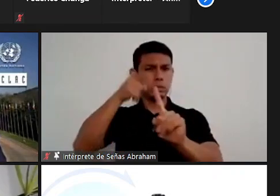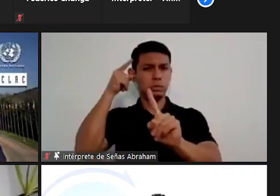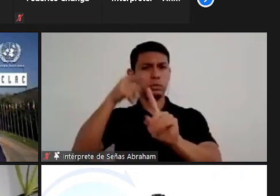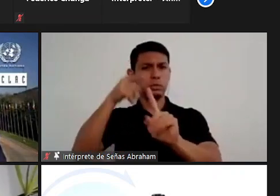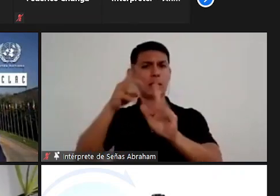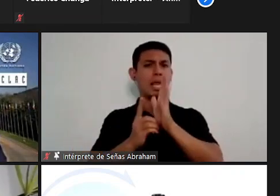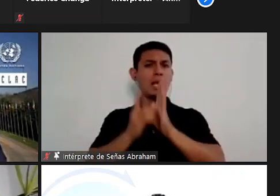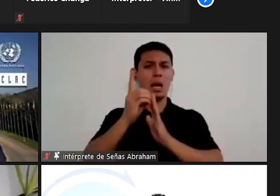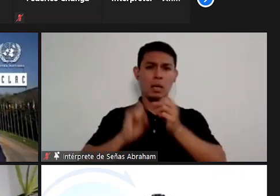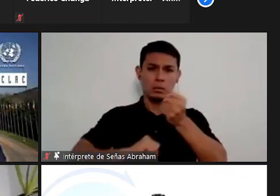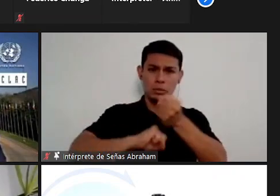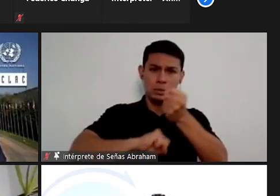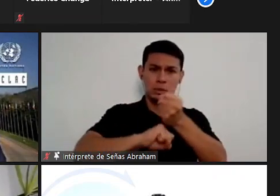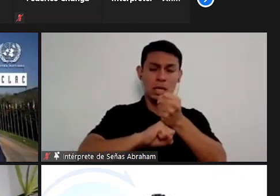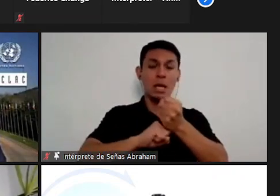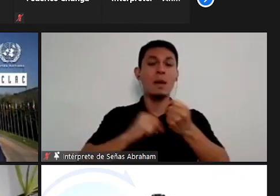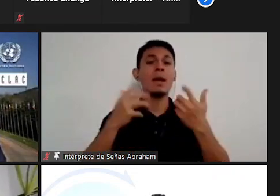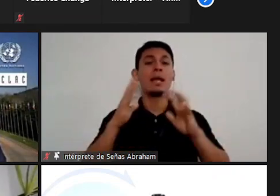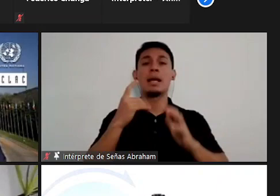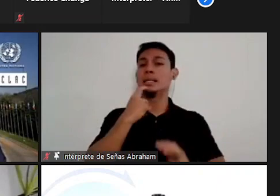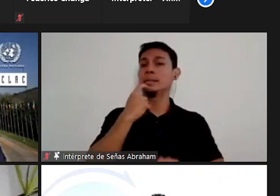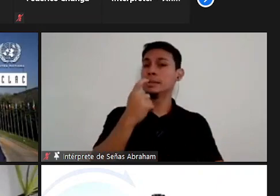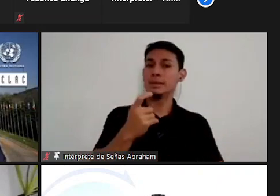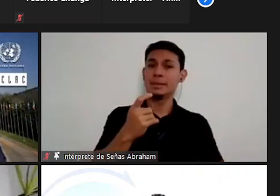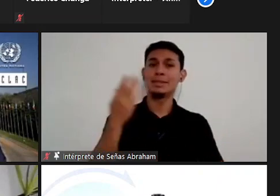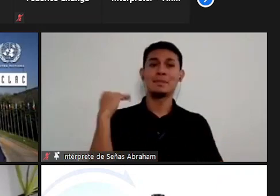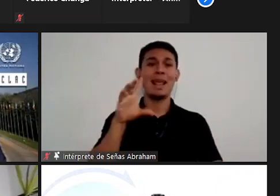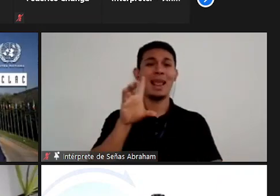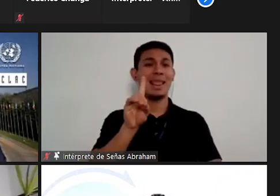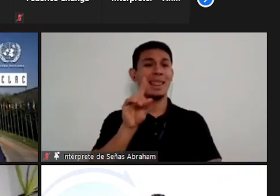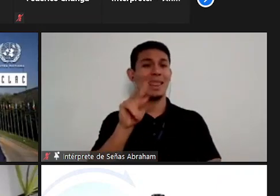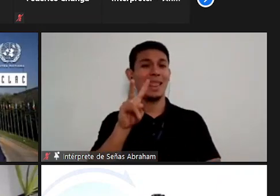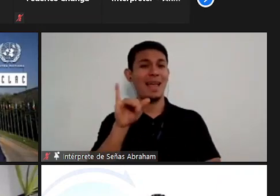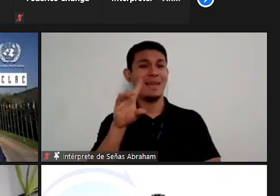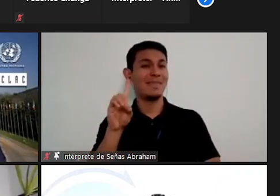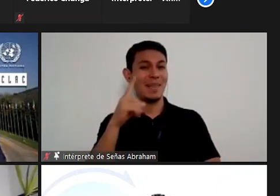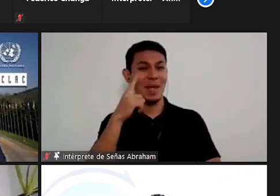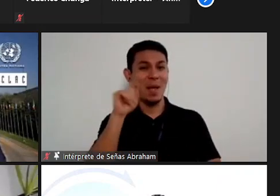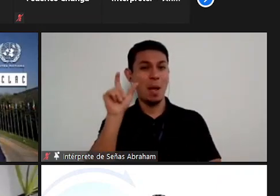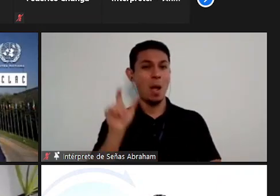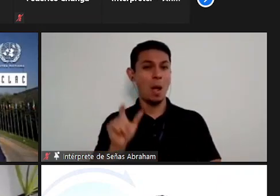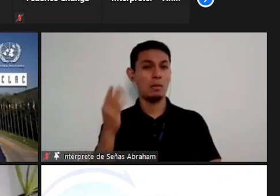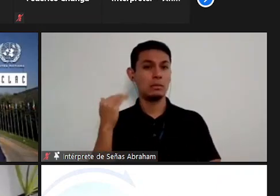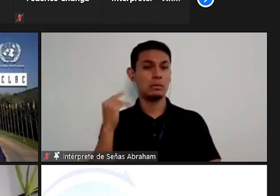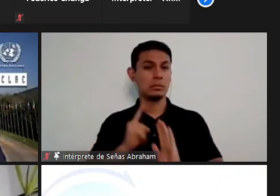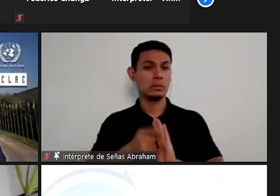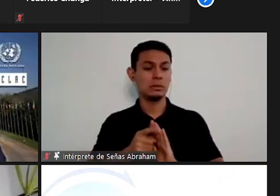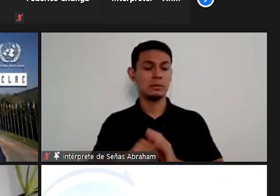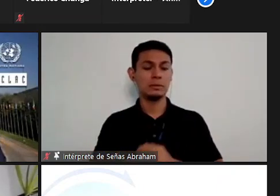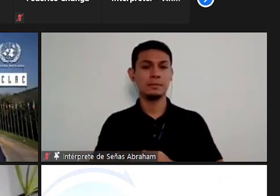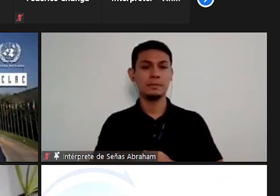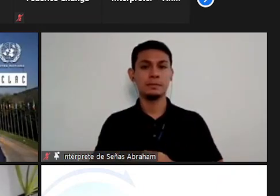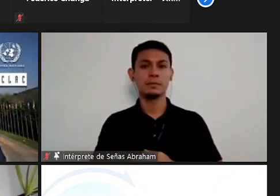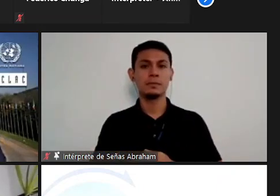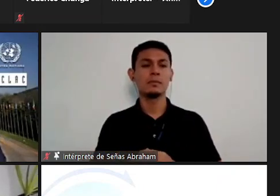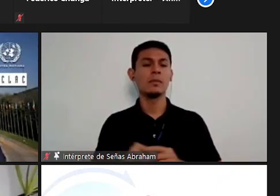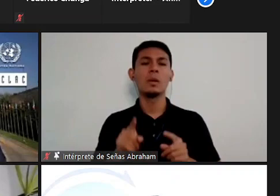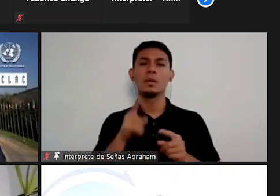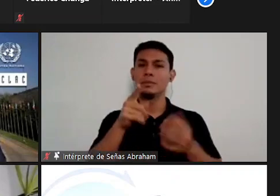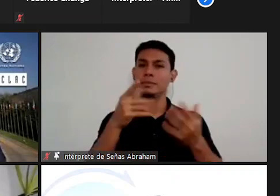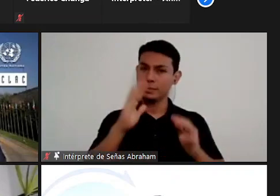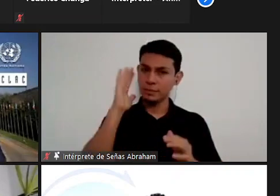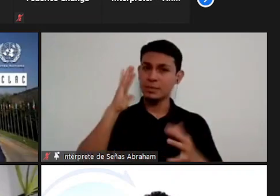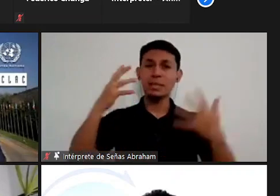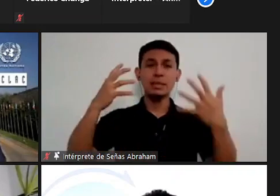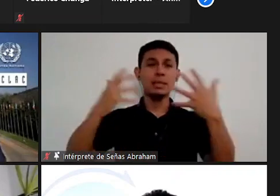uh to accomplish the sustainable development objectives as a was mentioned by